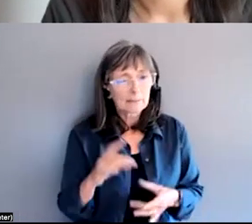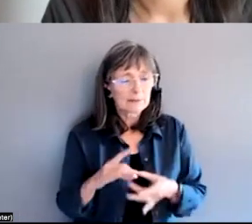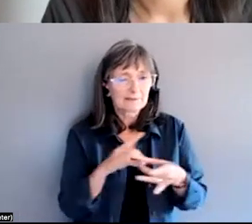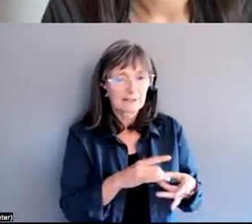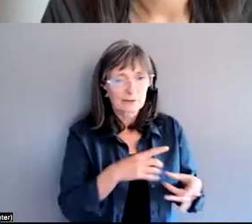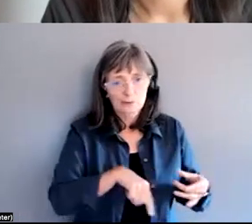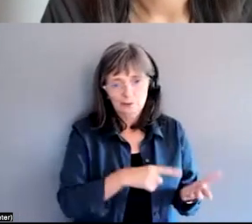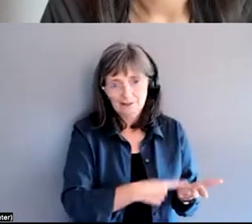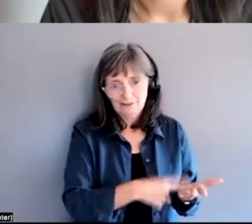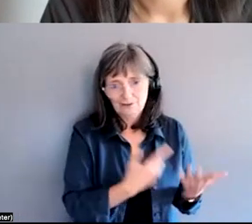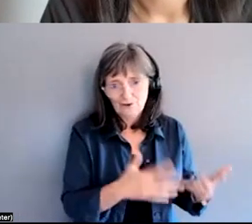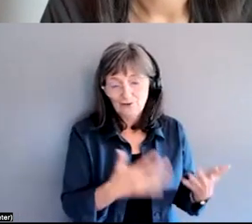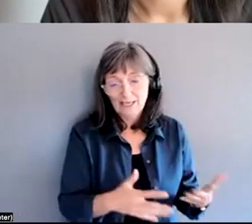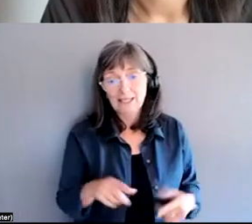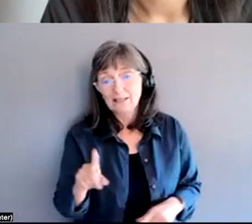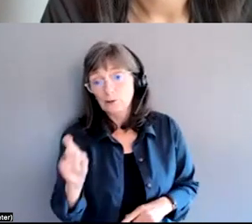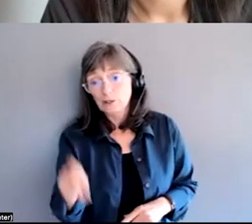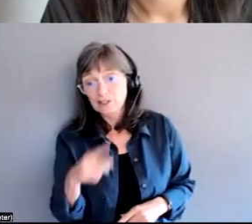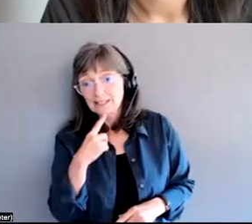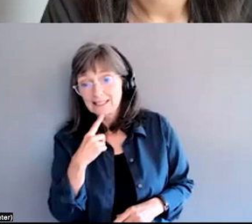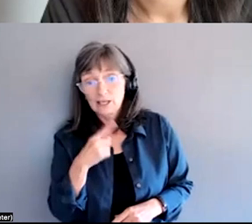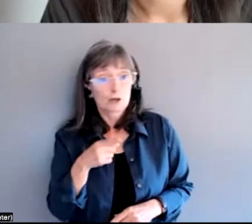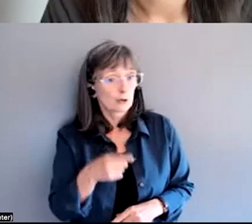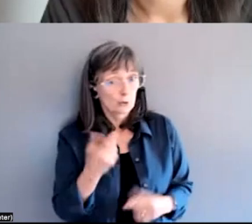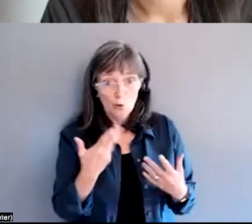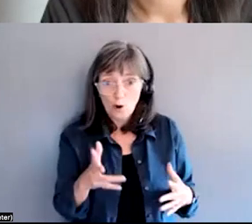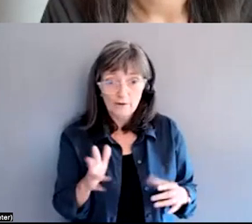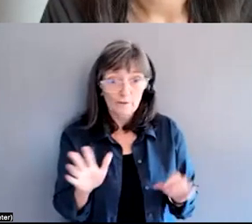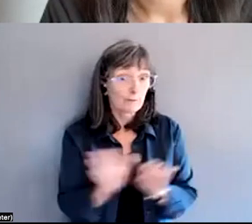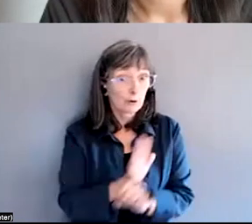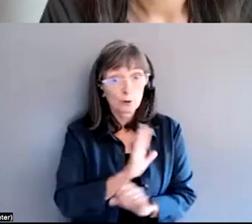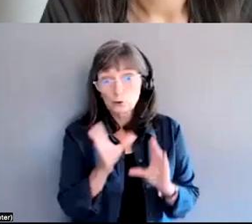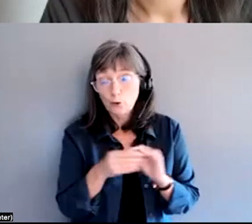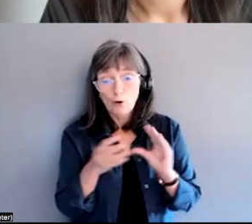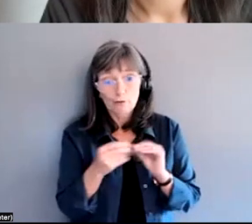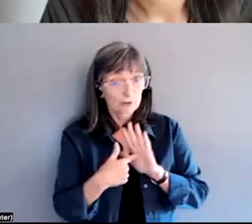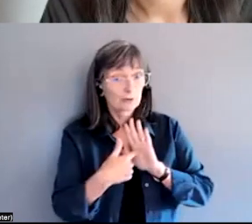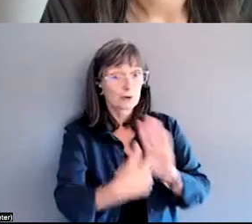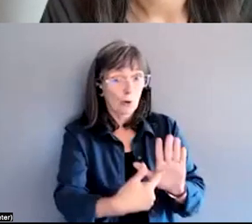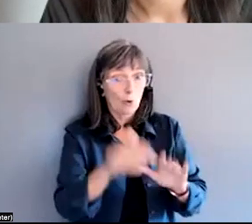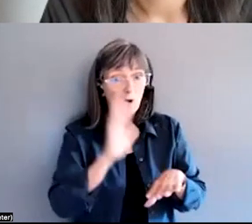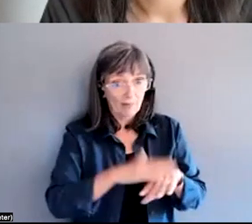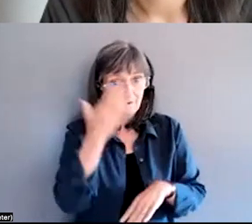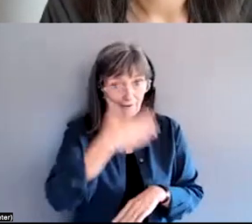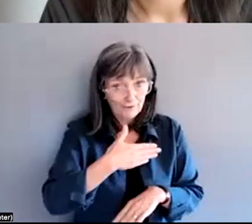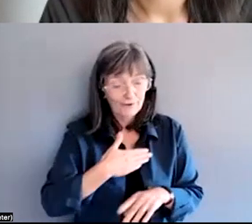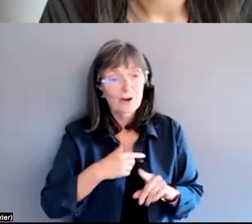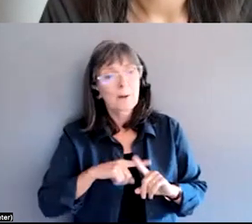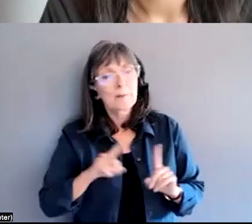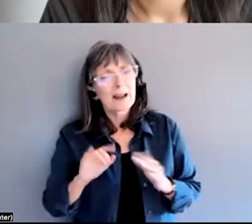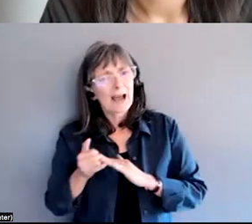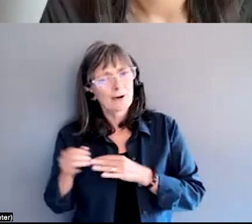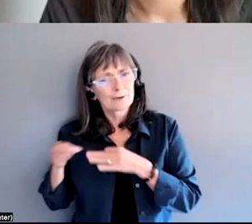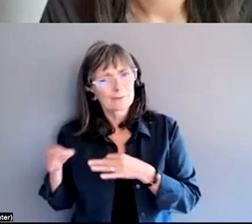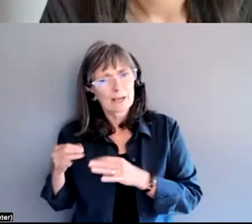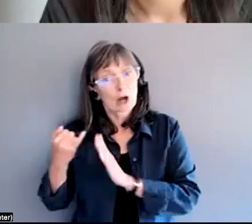question is, in talking about how you don't want to tell the whole story on the cover, How do you articulate that with authors who think